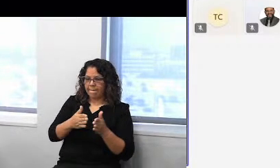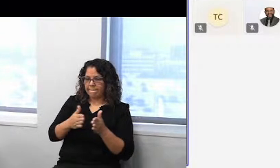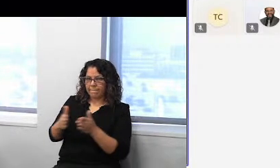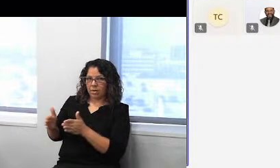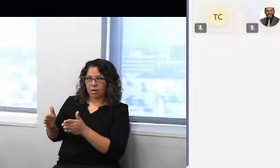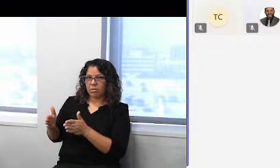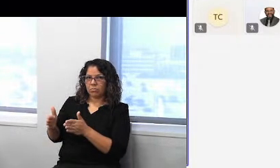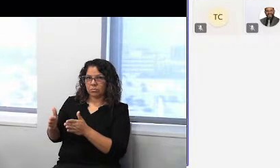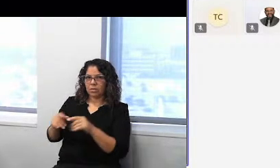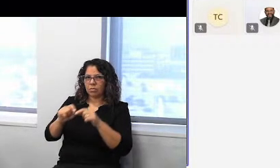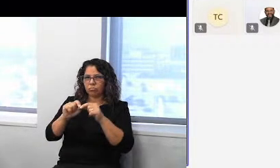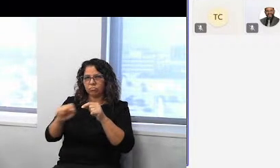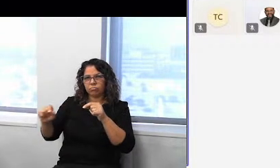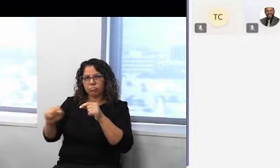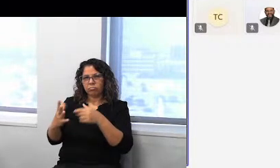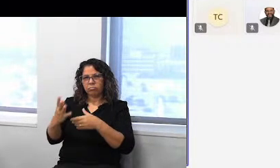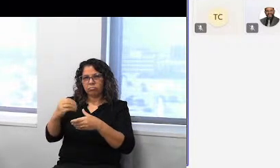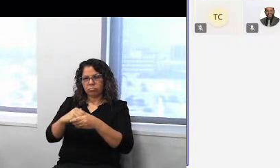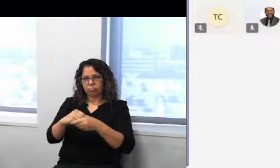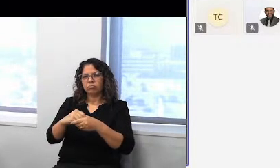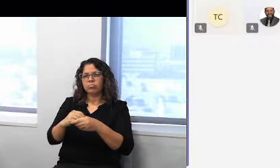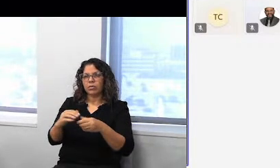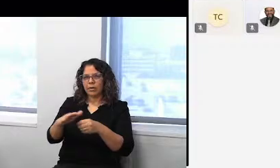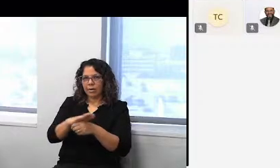Mr. Judd. Okay.